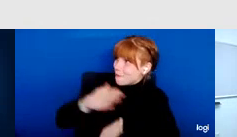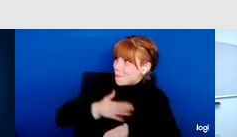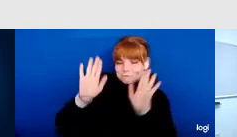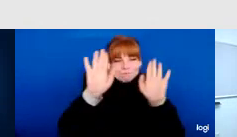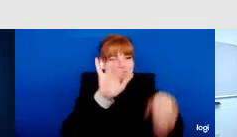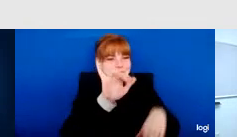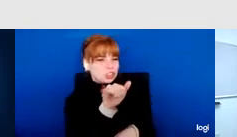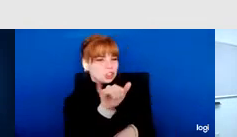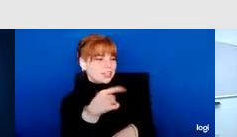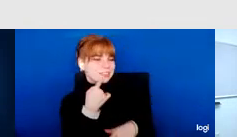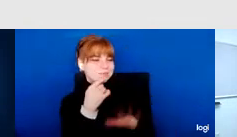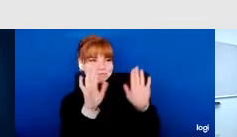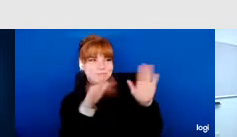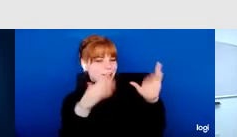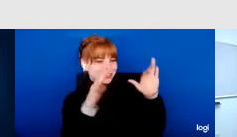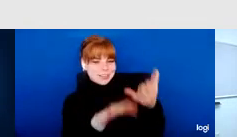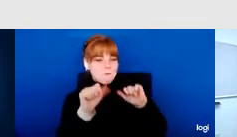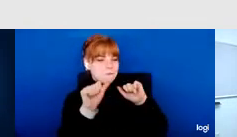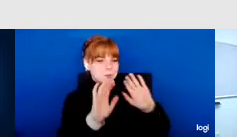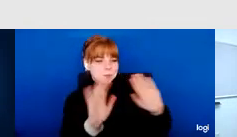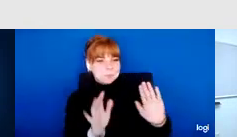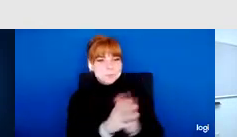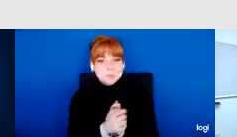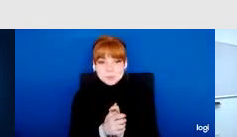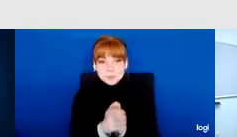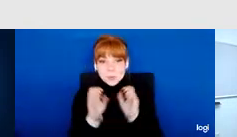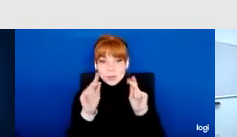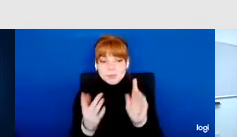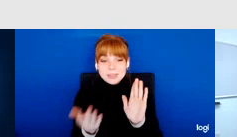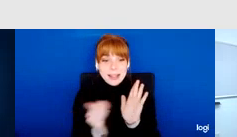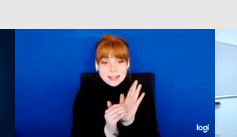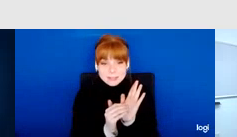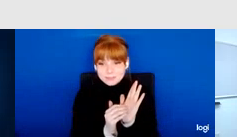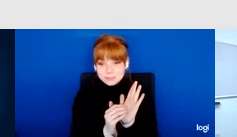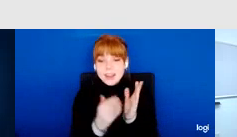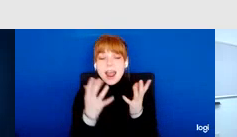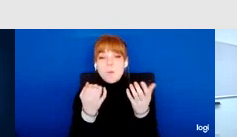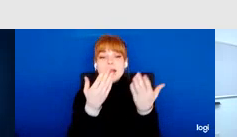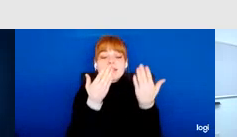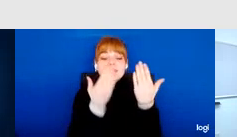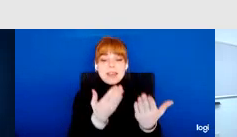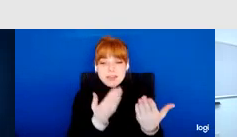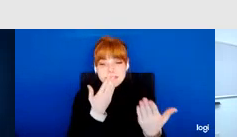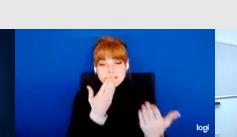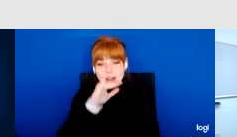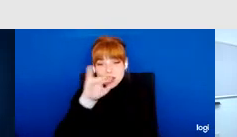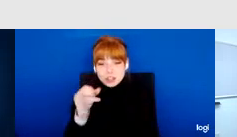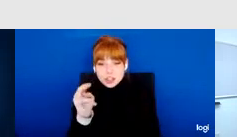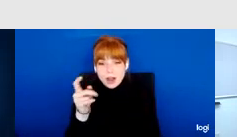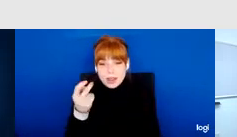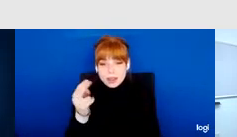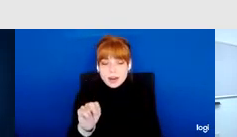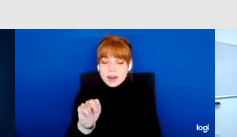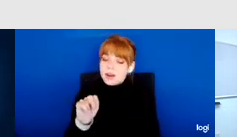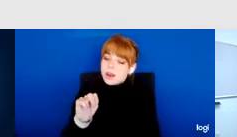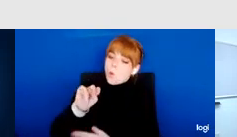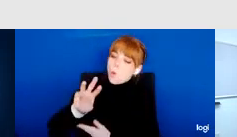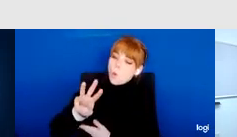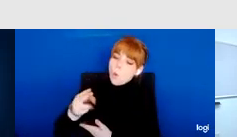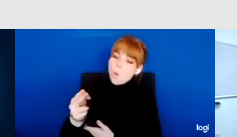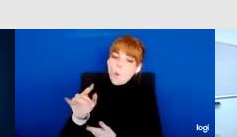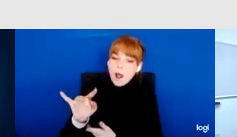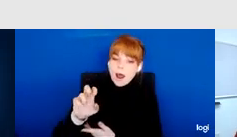Team to take over. So again, everybody, I really want to thank Jonathan Whiting as well as Jerry from the last session for doing